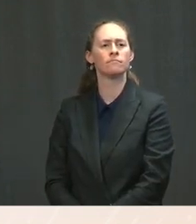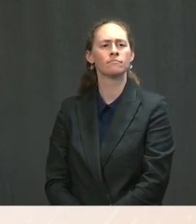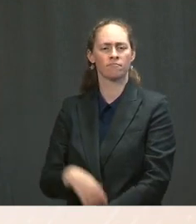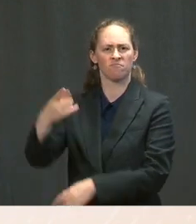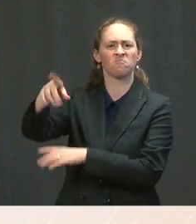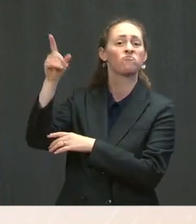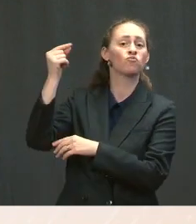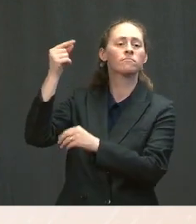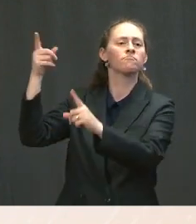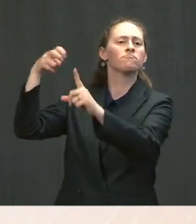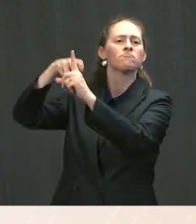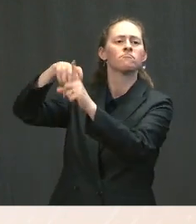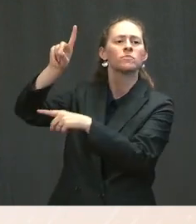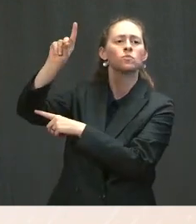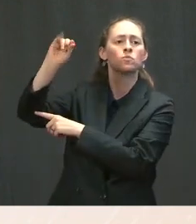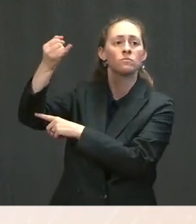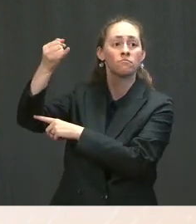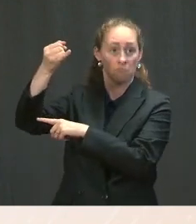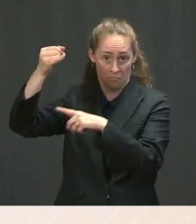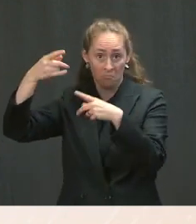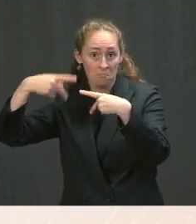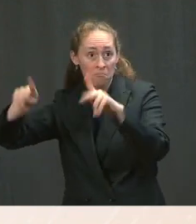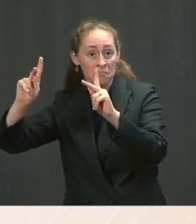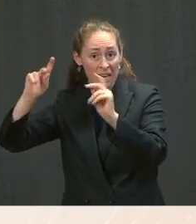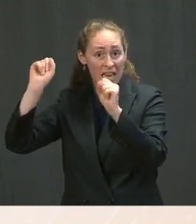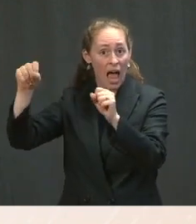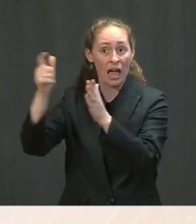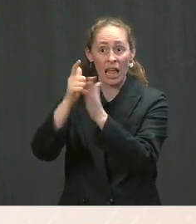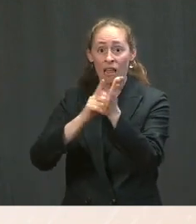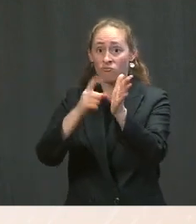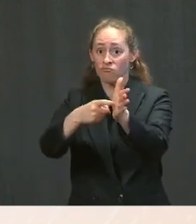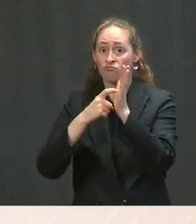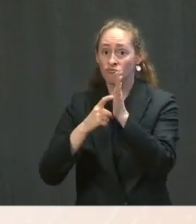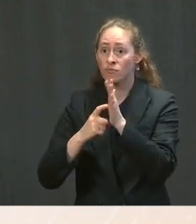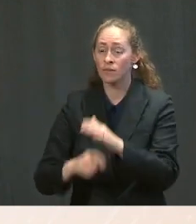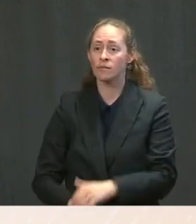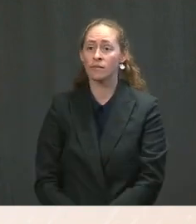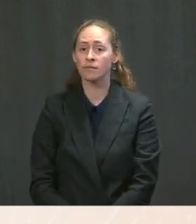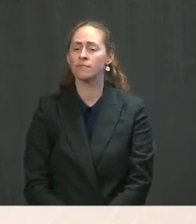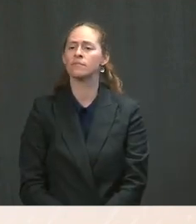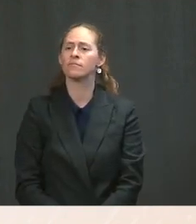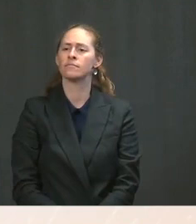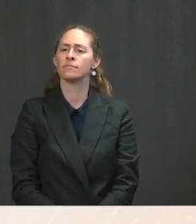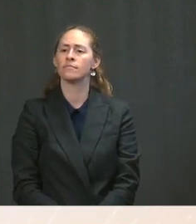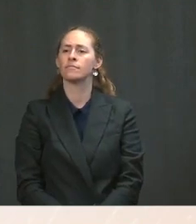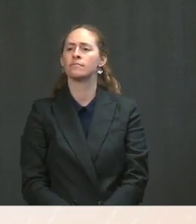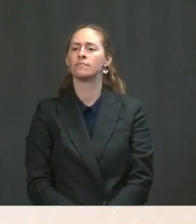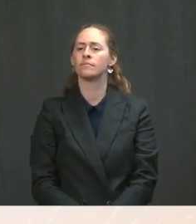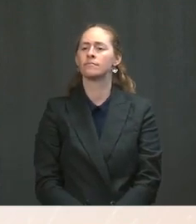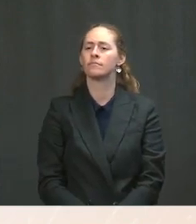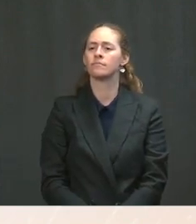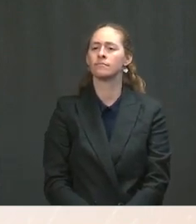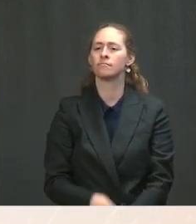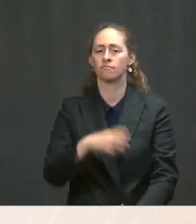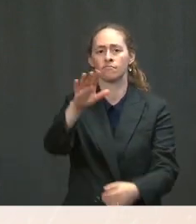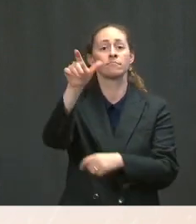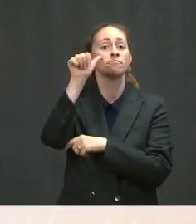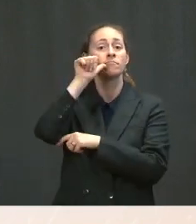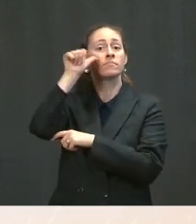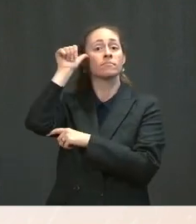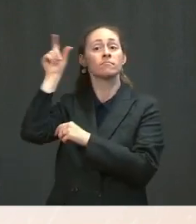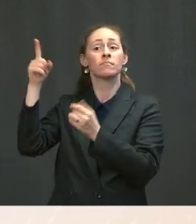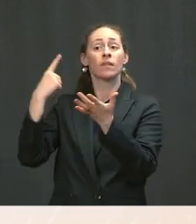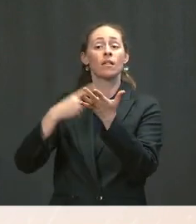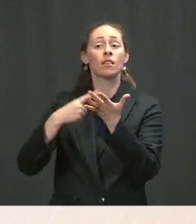vaccine? So when he said that about the mandate across the country, I would encourage